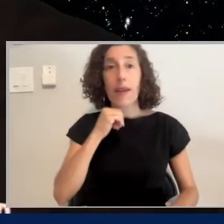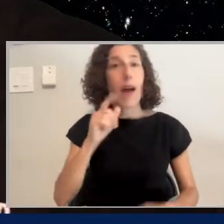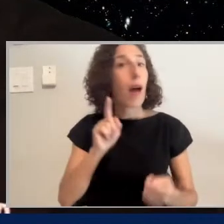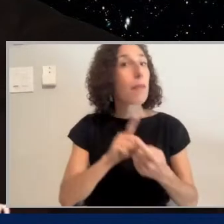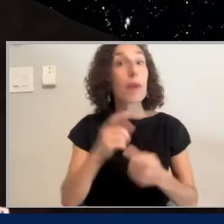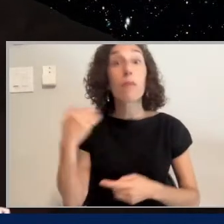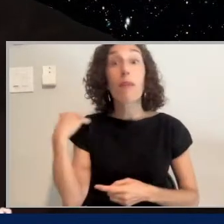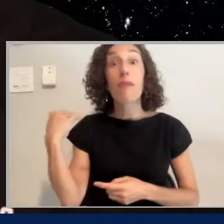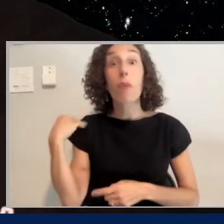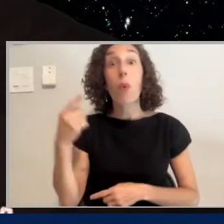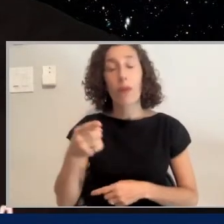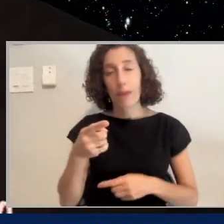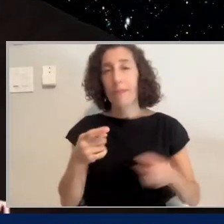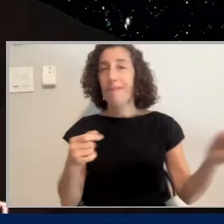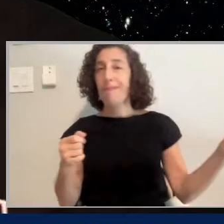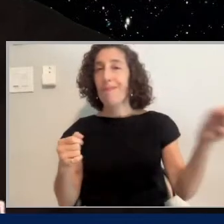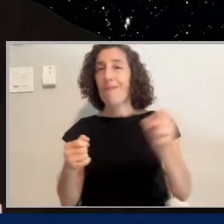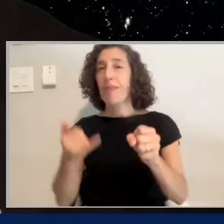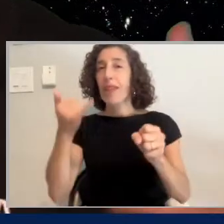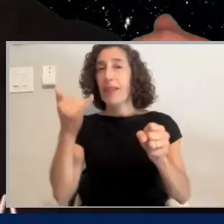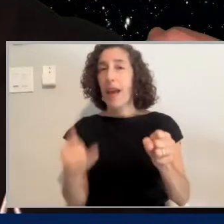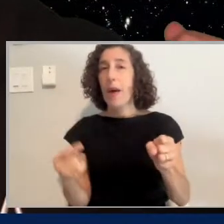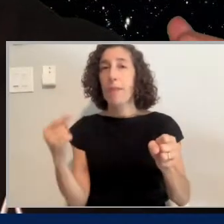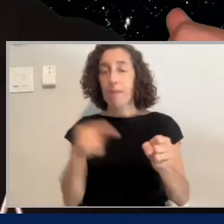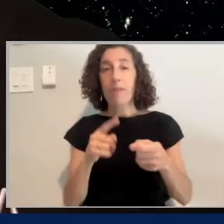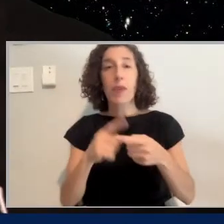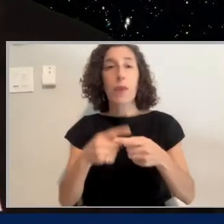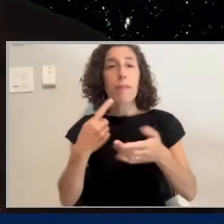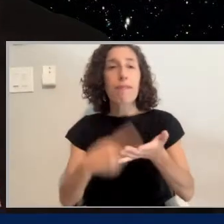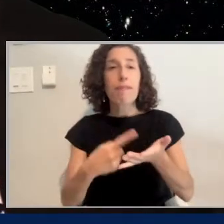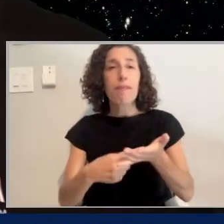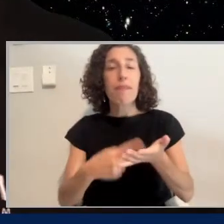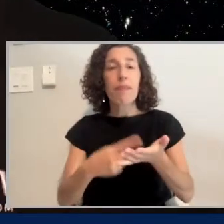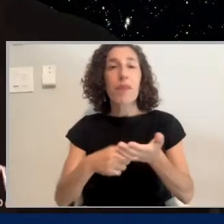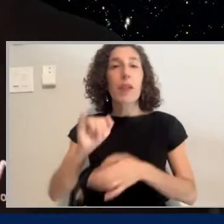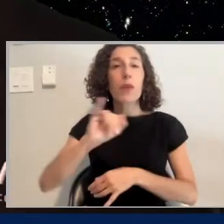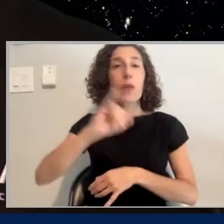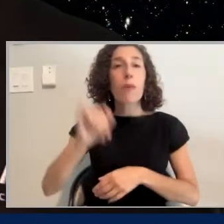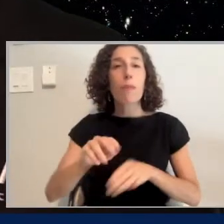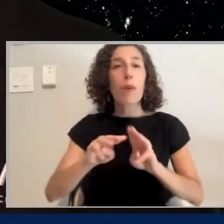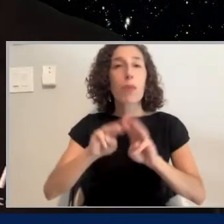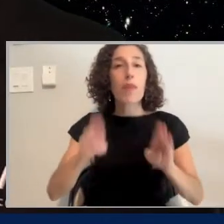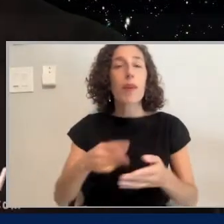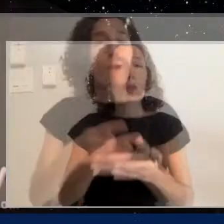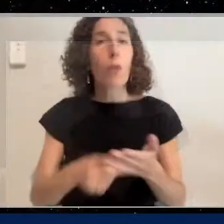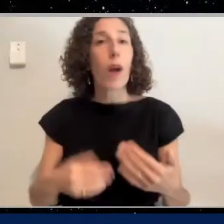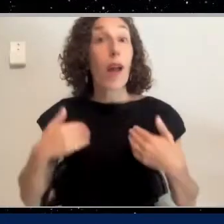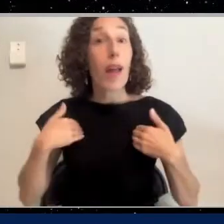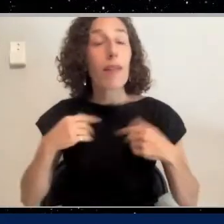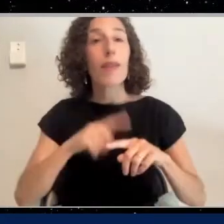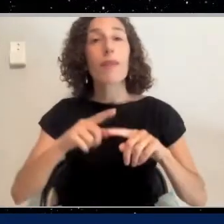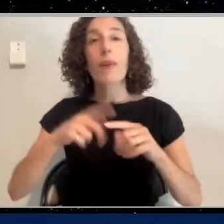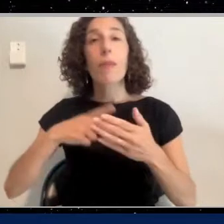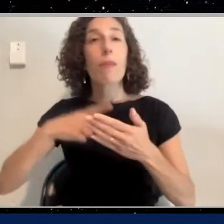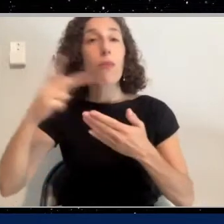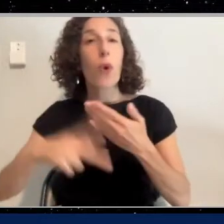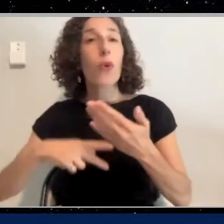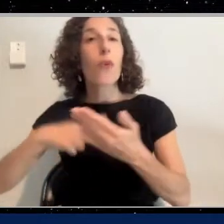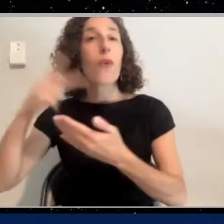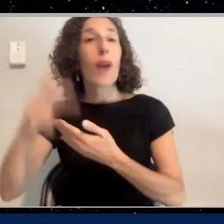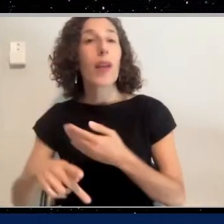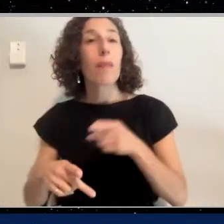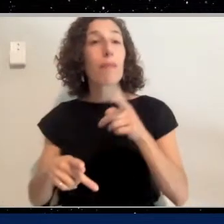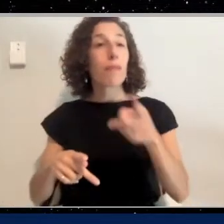programs at the museum. So please welcome to today's Virtual Astronomy Live, Ellen Pizer. Ellen, how are you doing